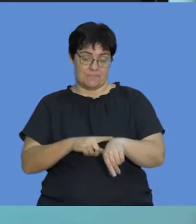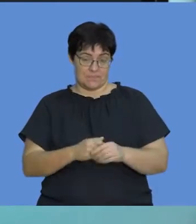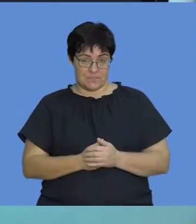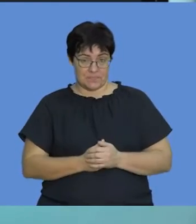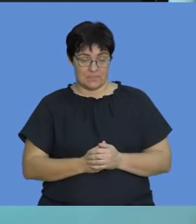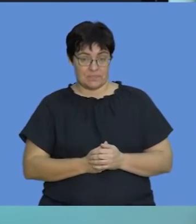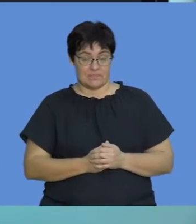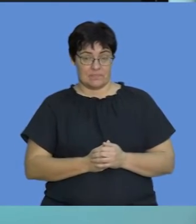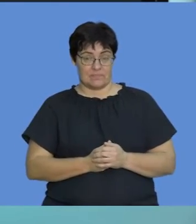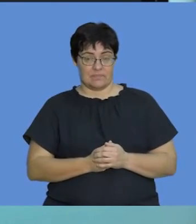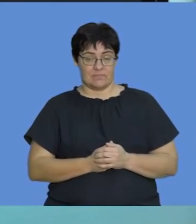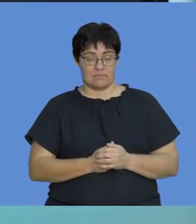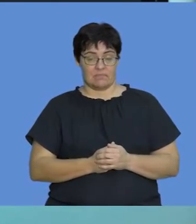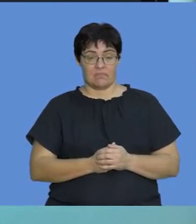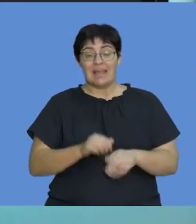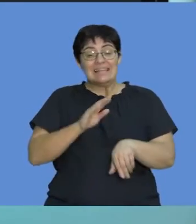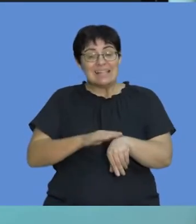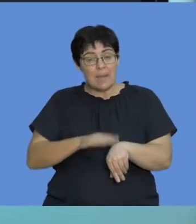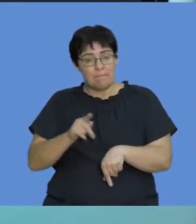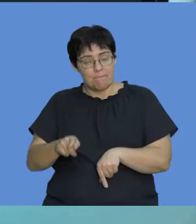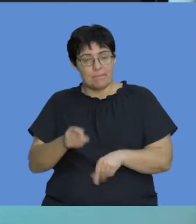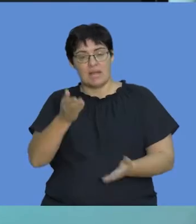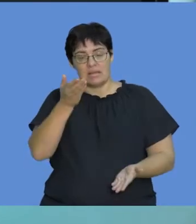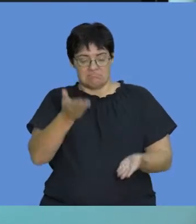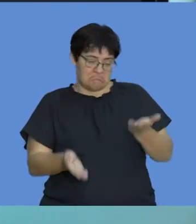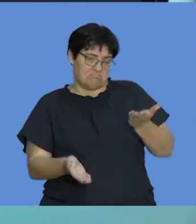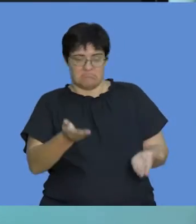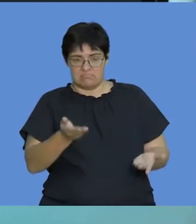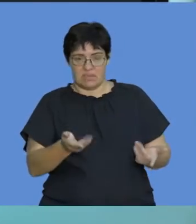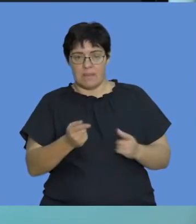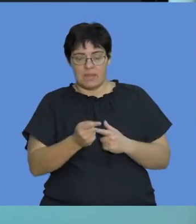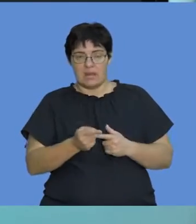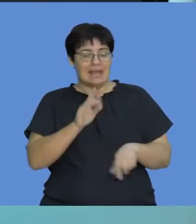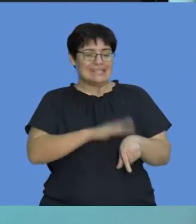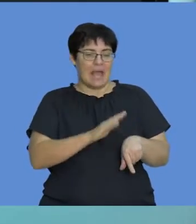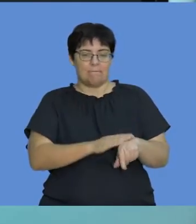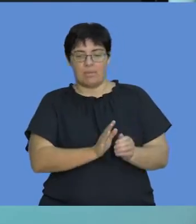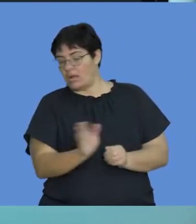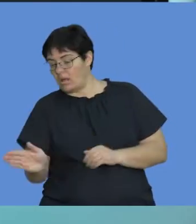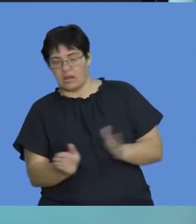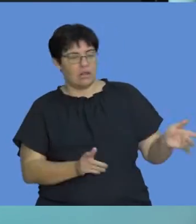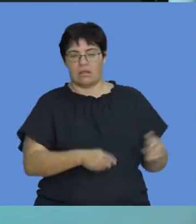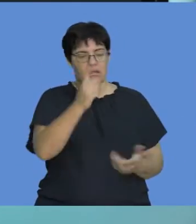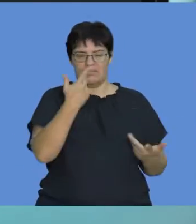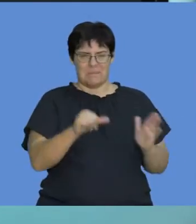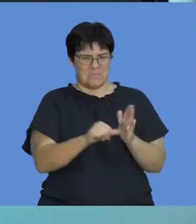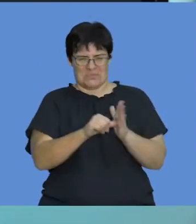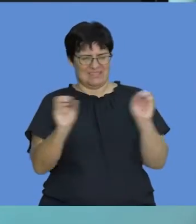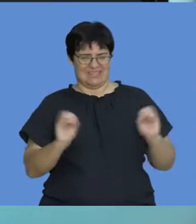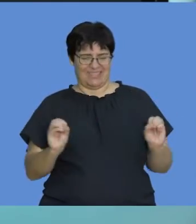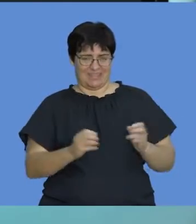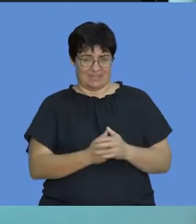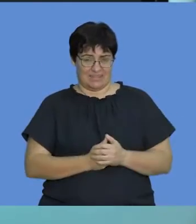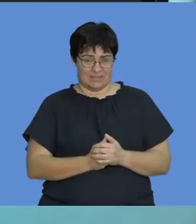over change in time. Now, time is a scalar. Time has no direction, so it's not important,